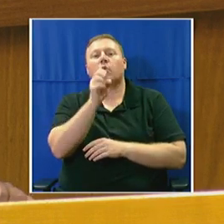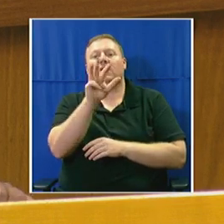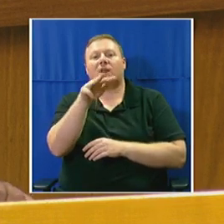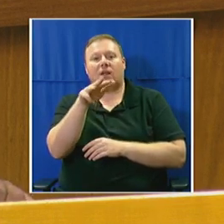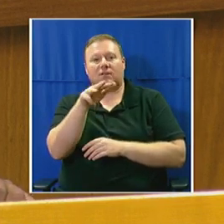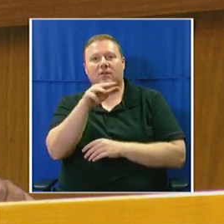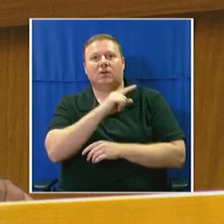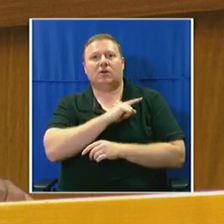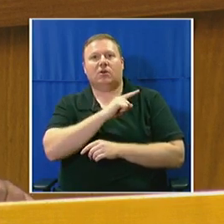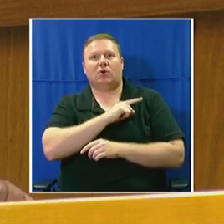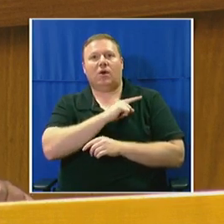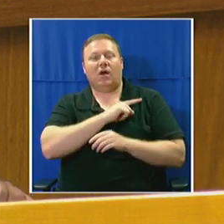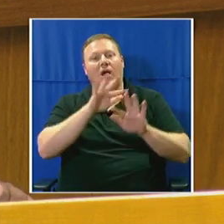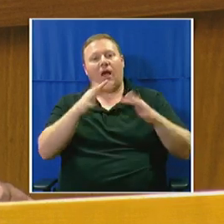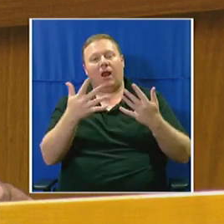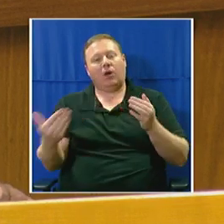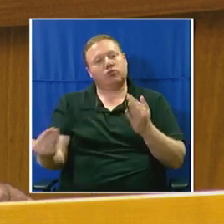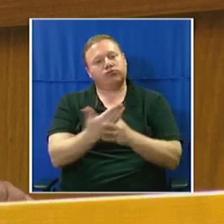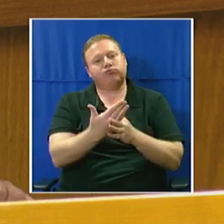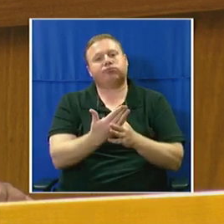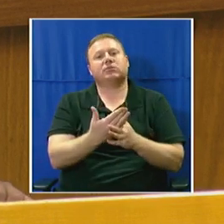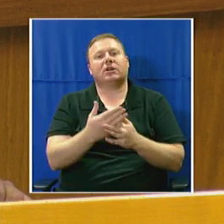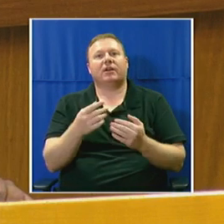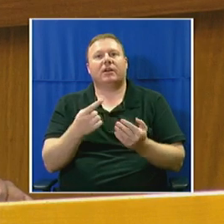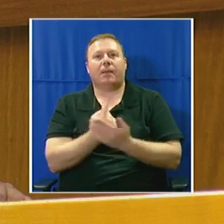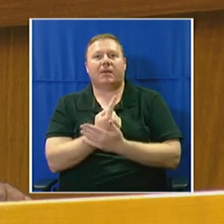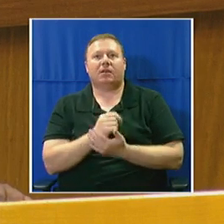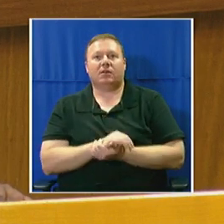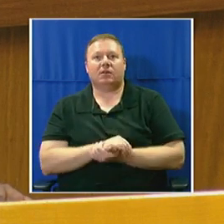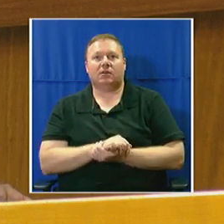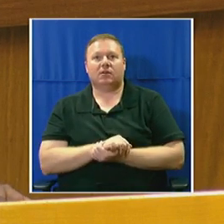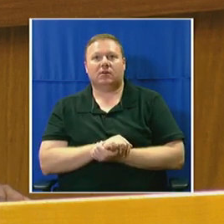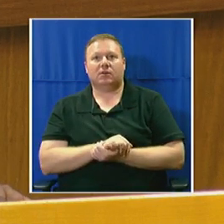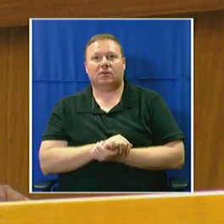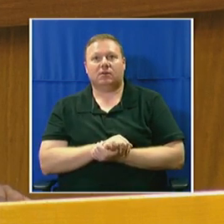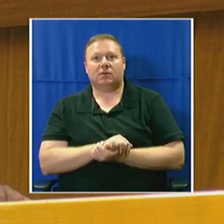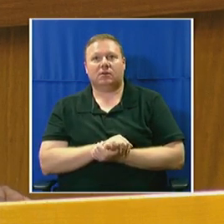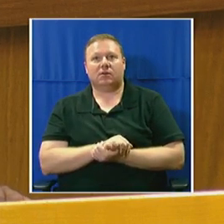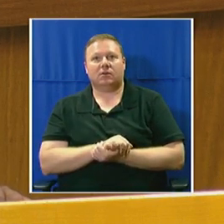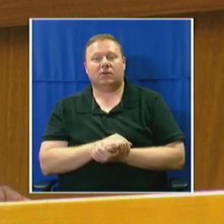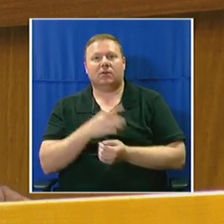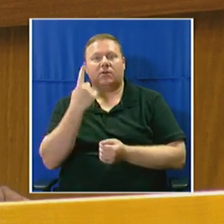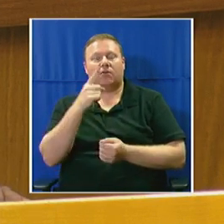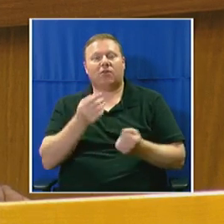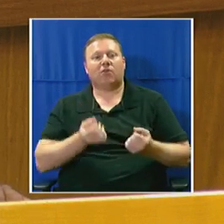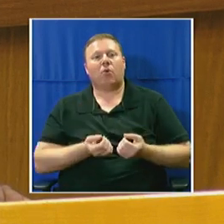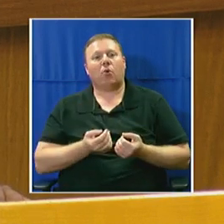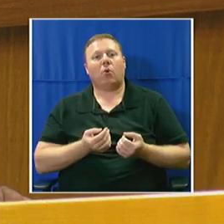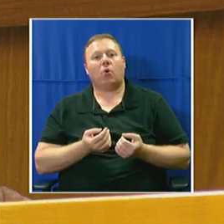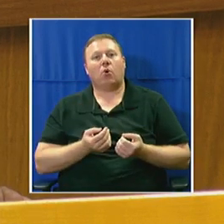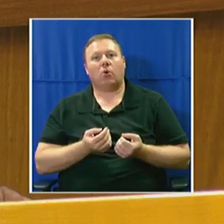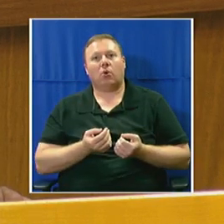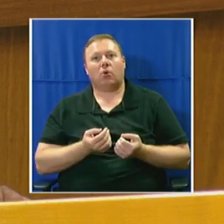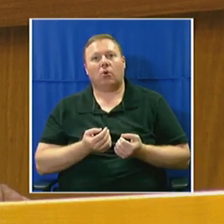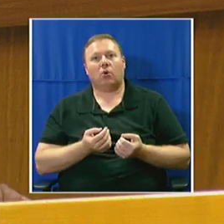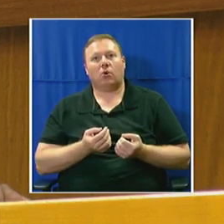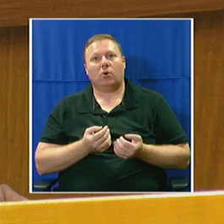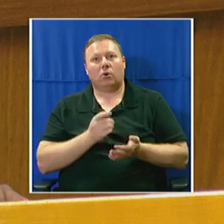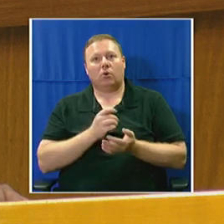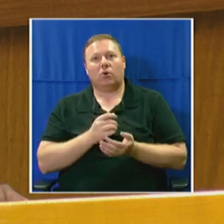attorneys sent a letter and requested Parliament not to proceed with its consideration of the M until 27